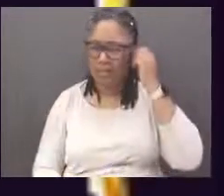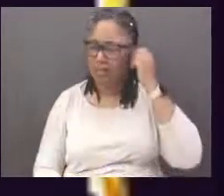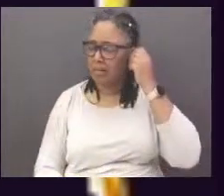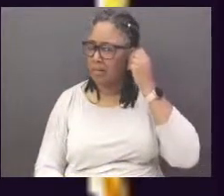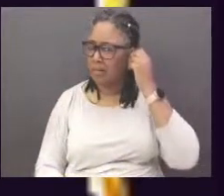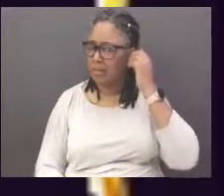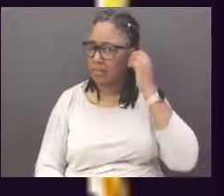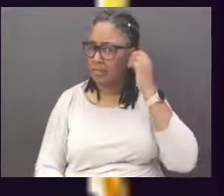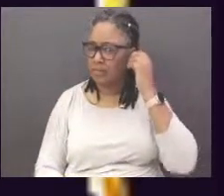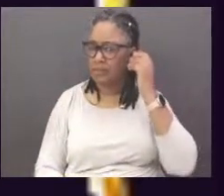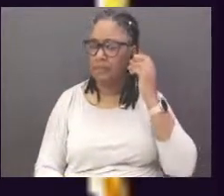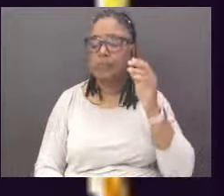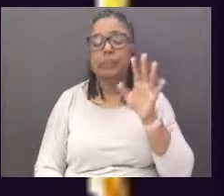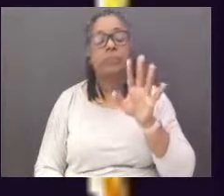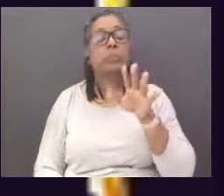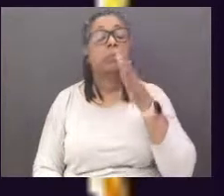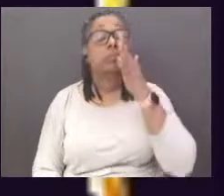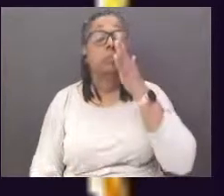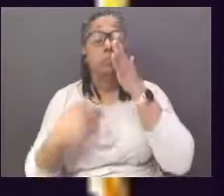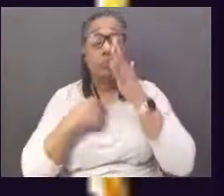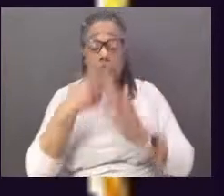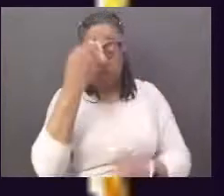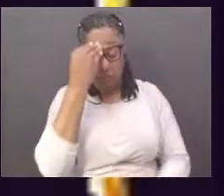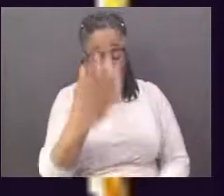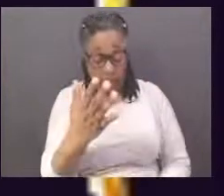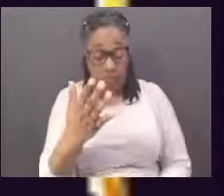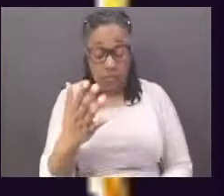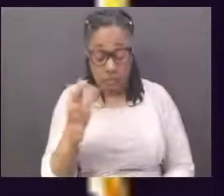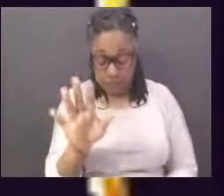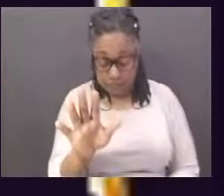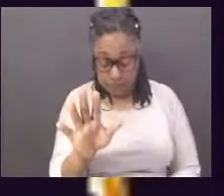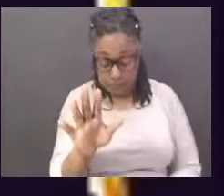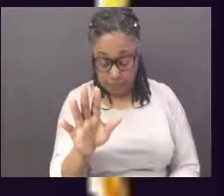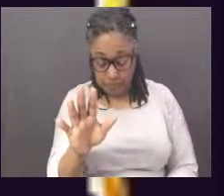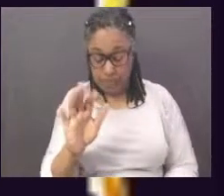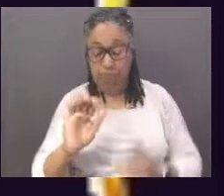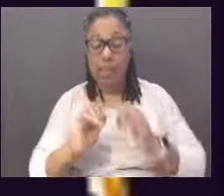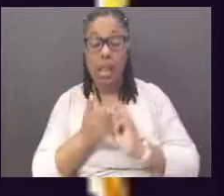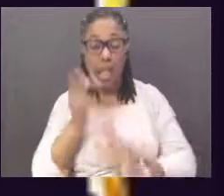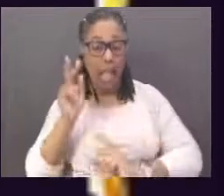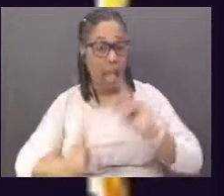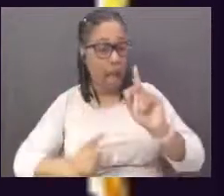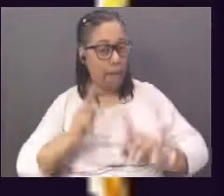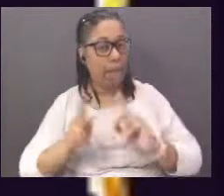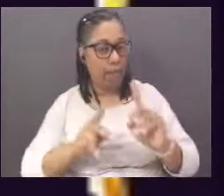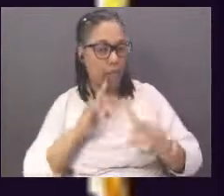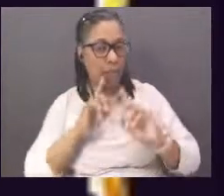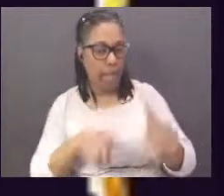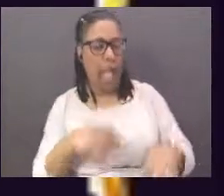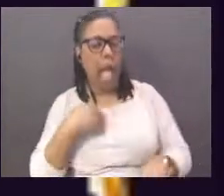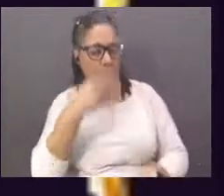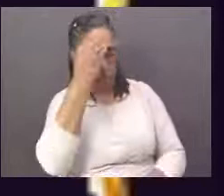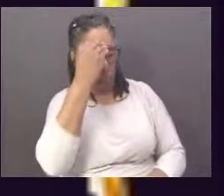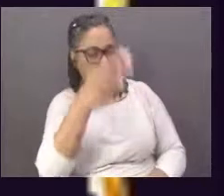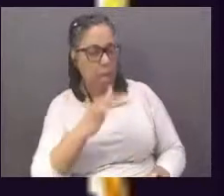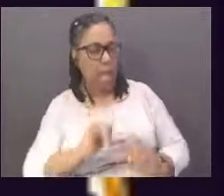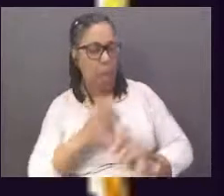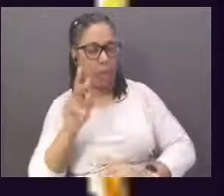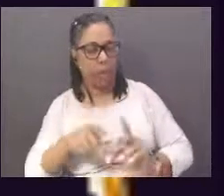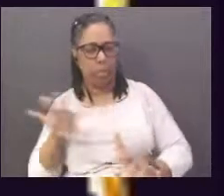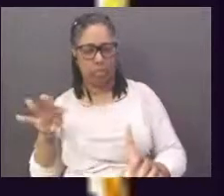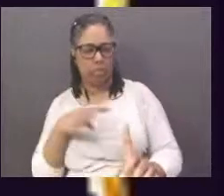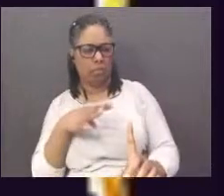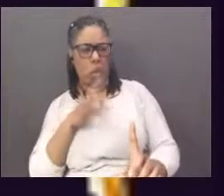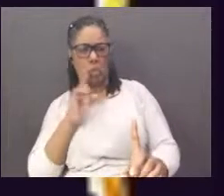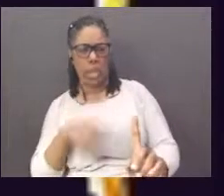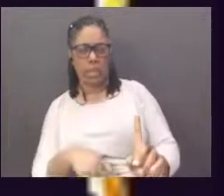I can tell you how people will react to a sovereign move of the Holy Spirit.